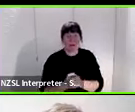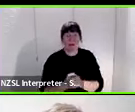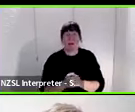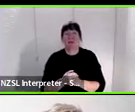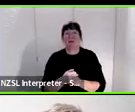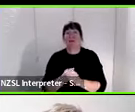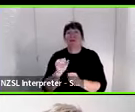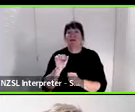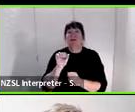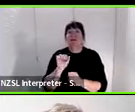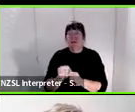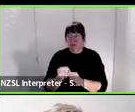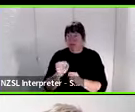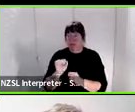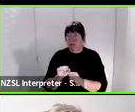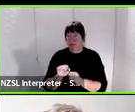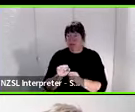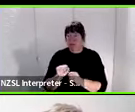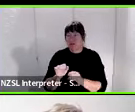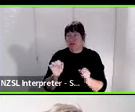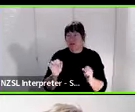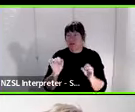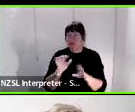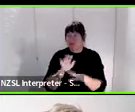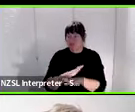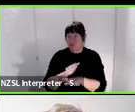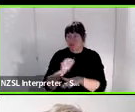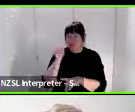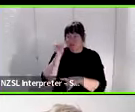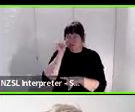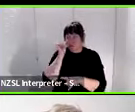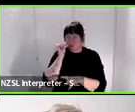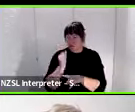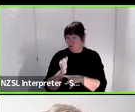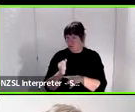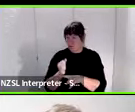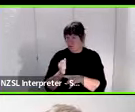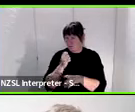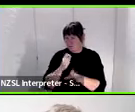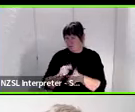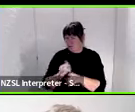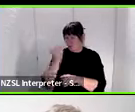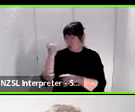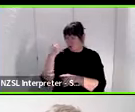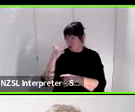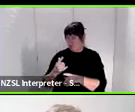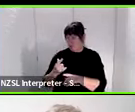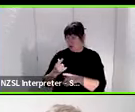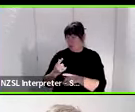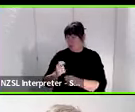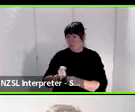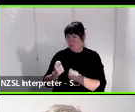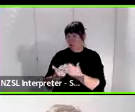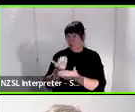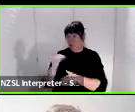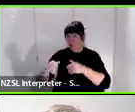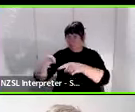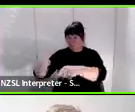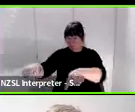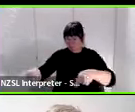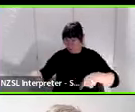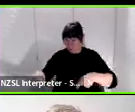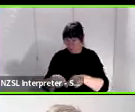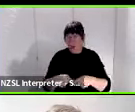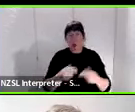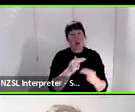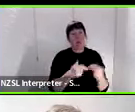quite a few years ago when I built a local swimming pool for our community, the building consent said that